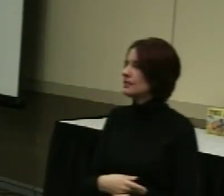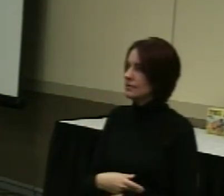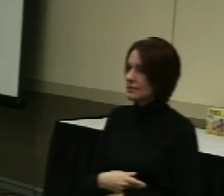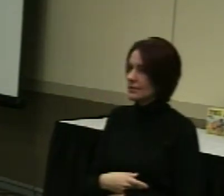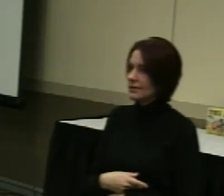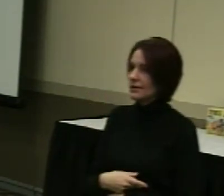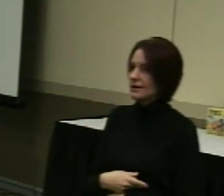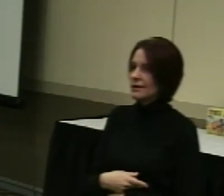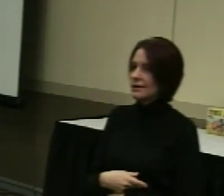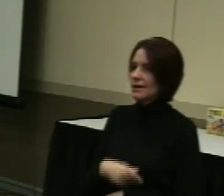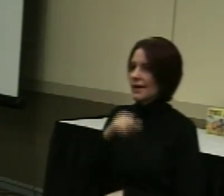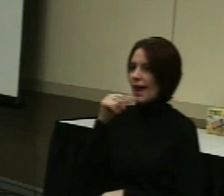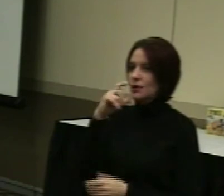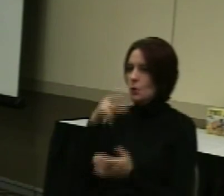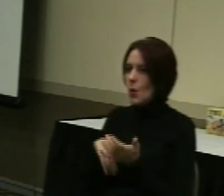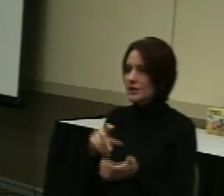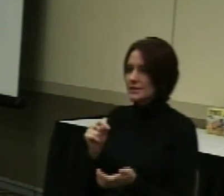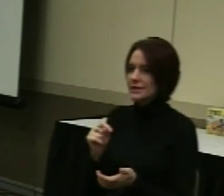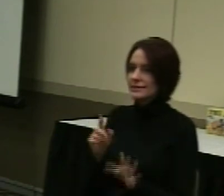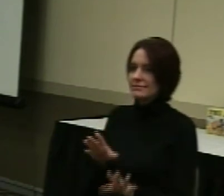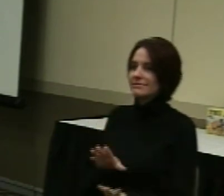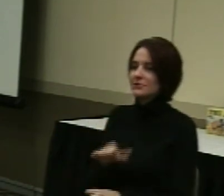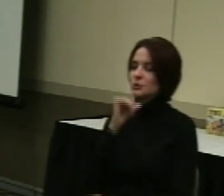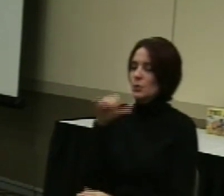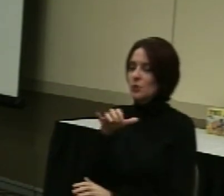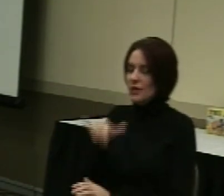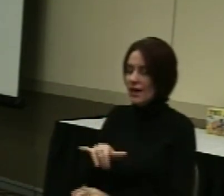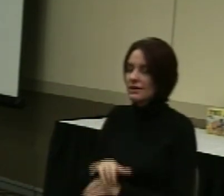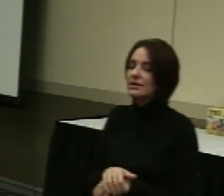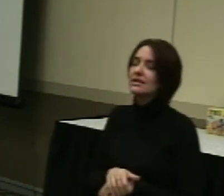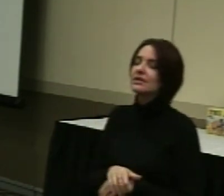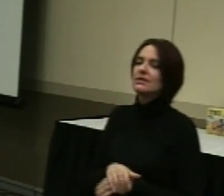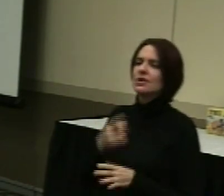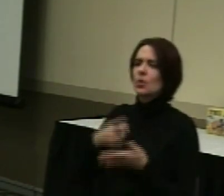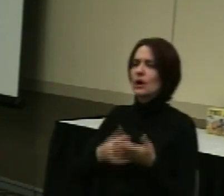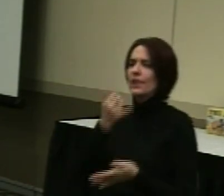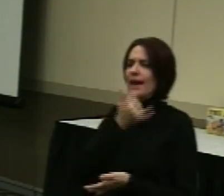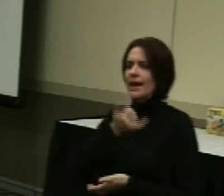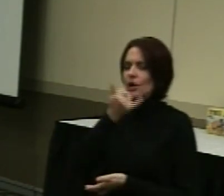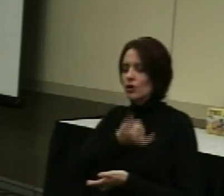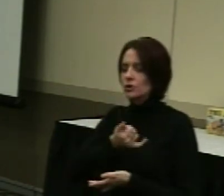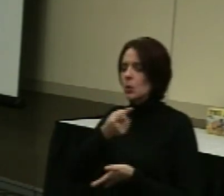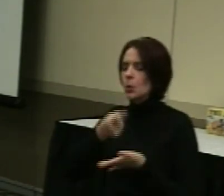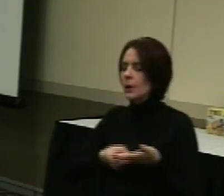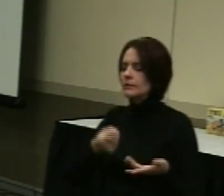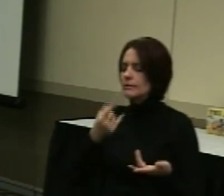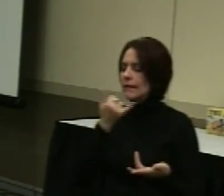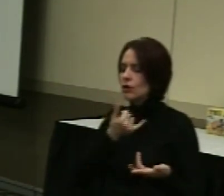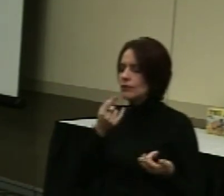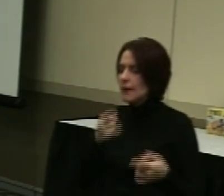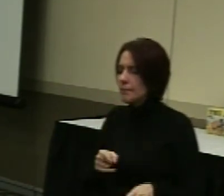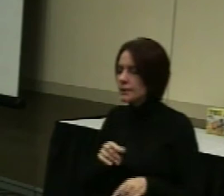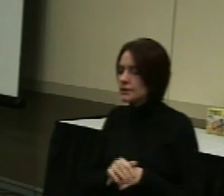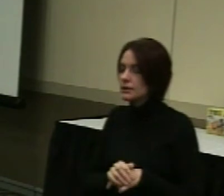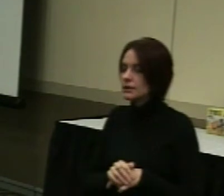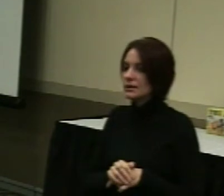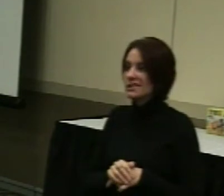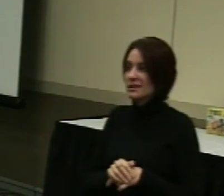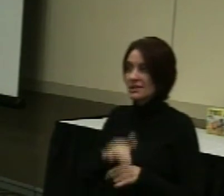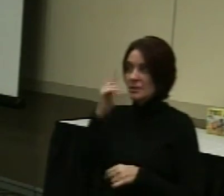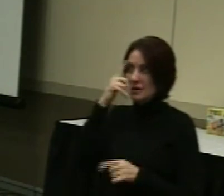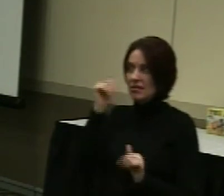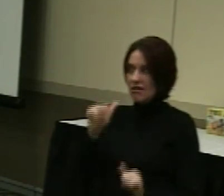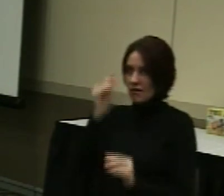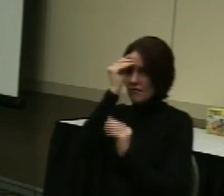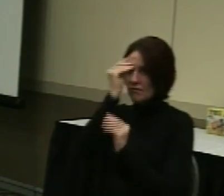not notice what are the errors that are being made, because they have much to tell you